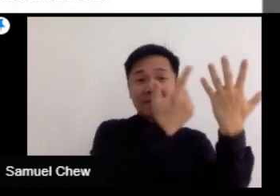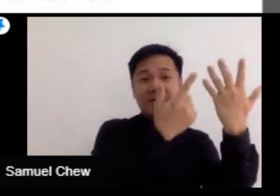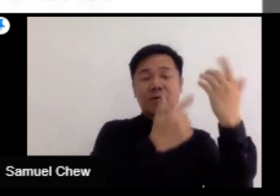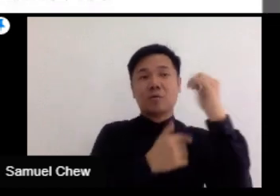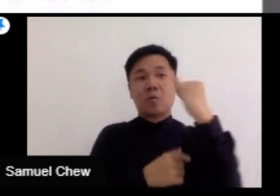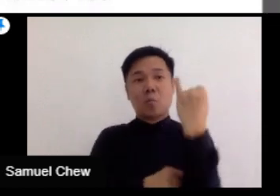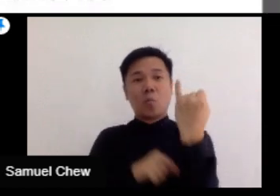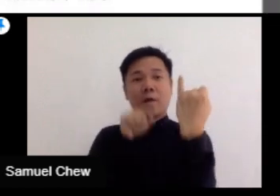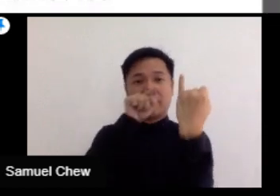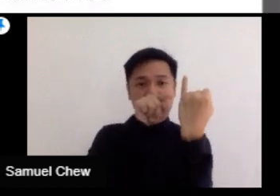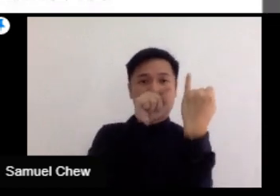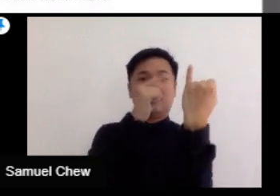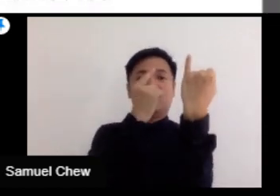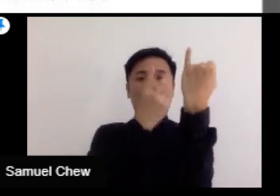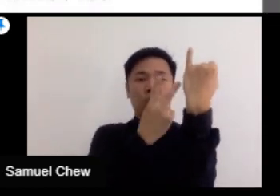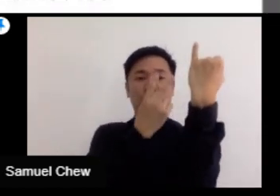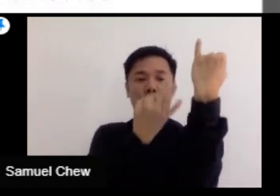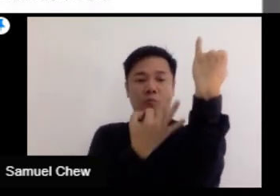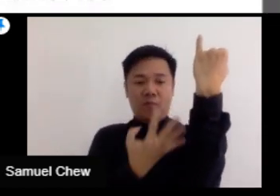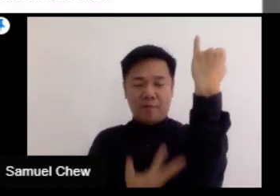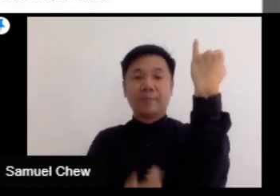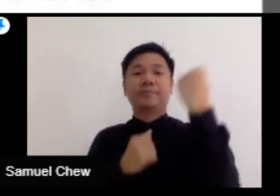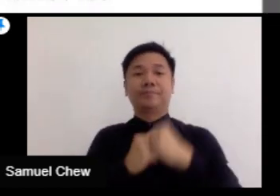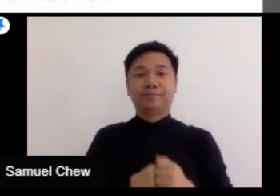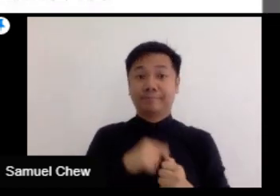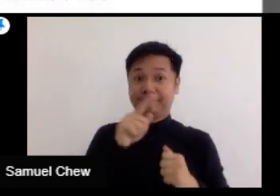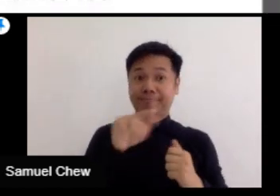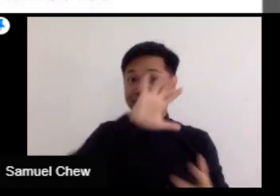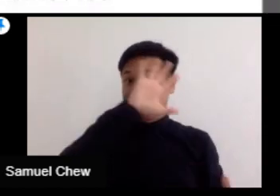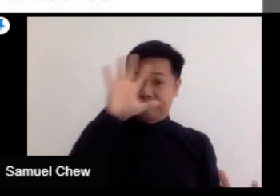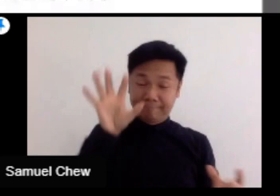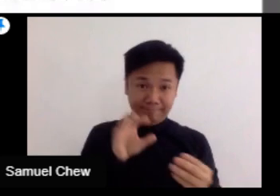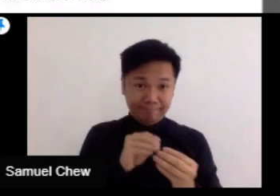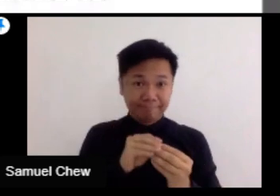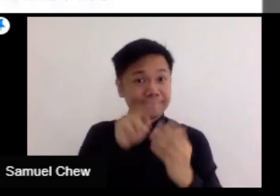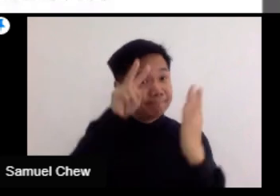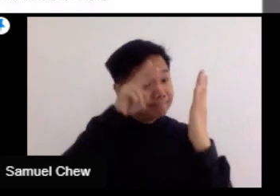Roman 5 as a whole.